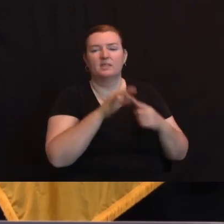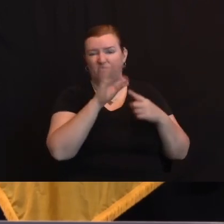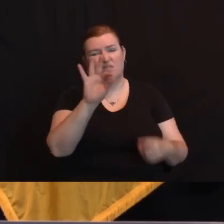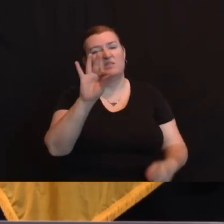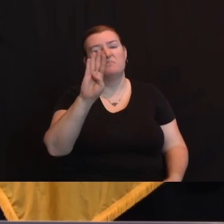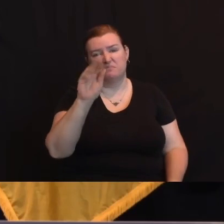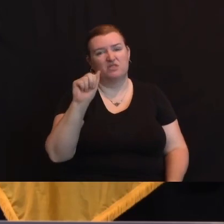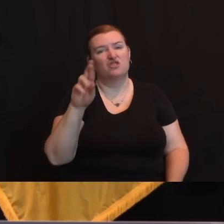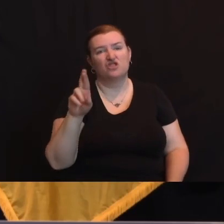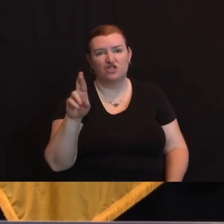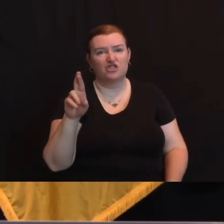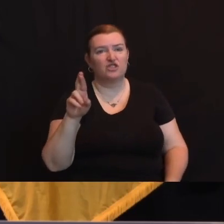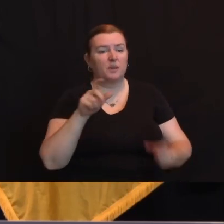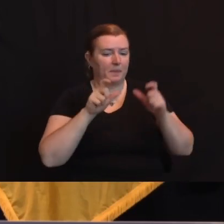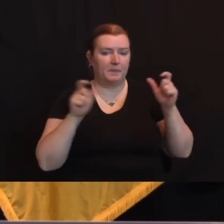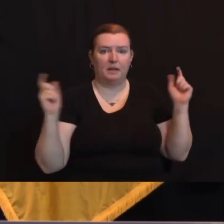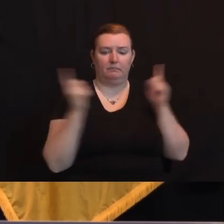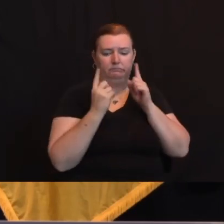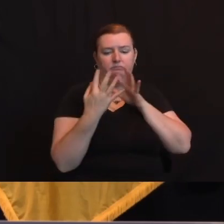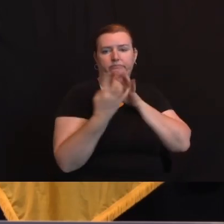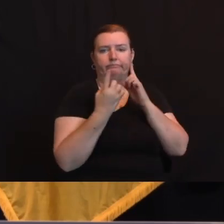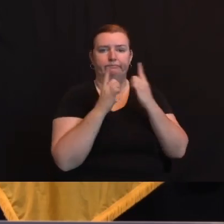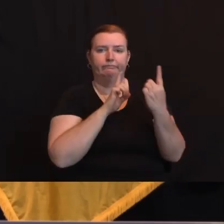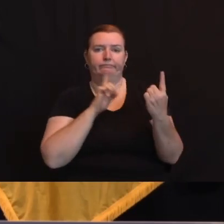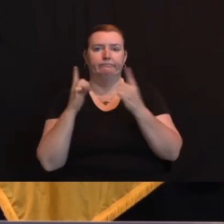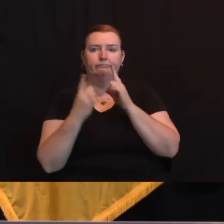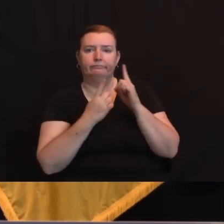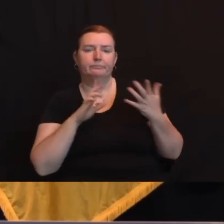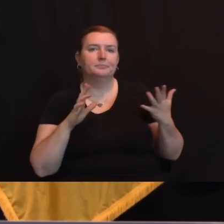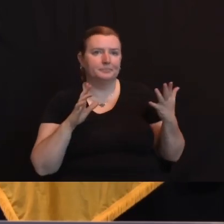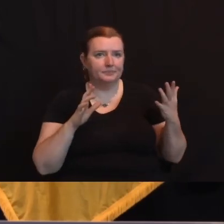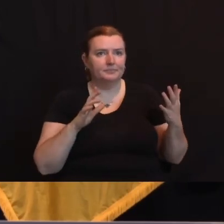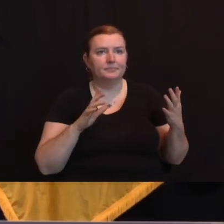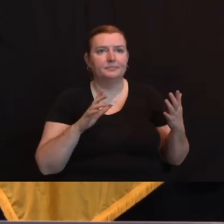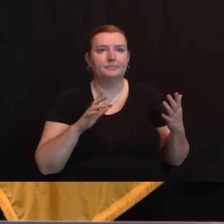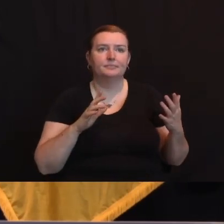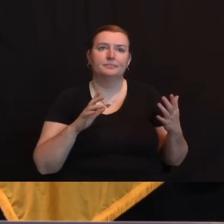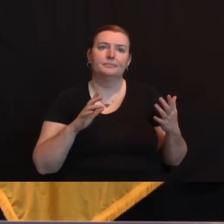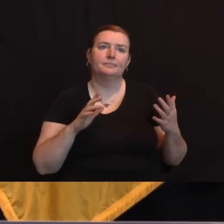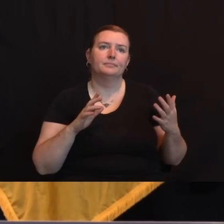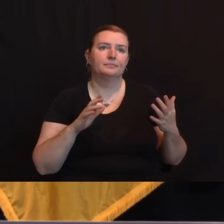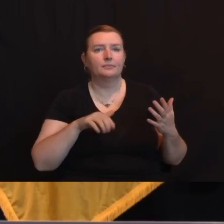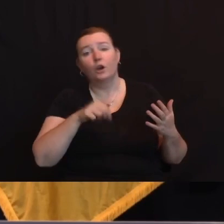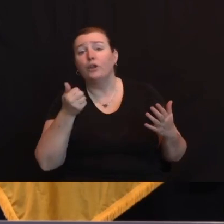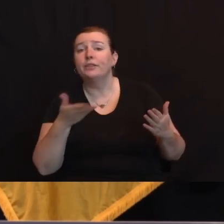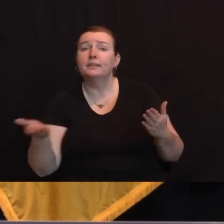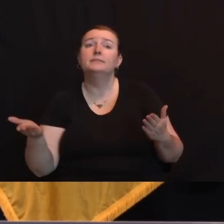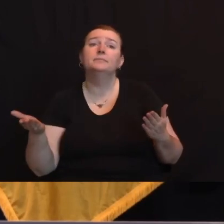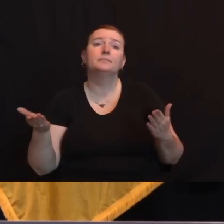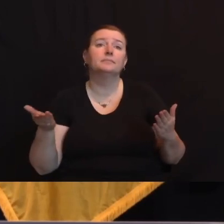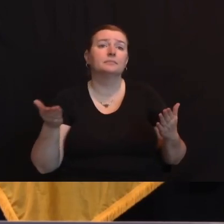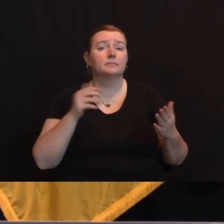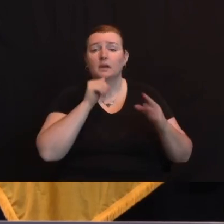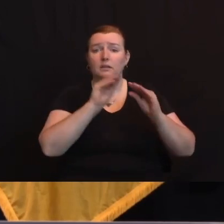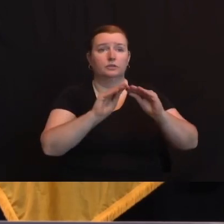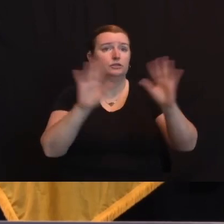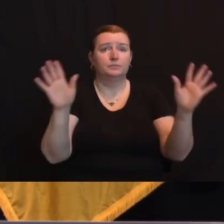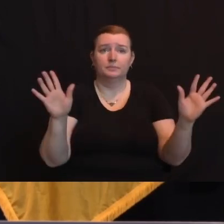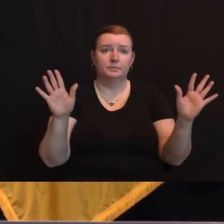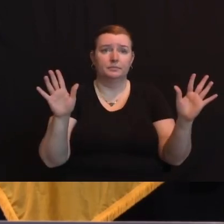close congregation. But the other less obvious piece at first and now painfully obvious is it put